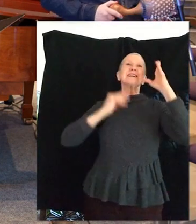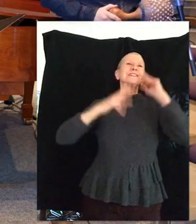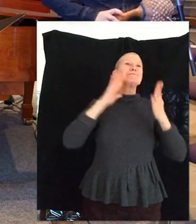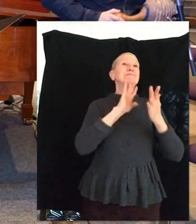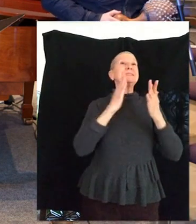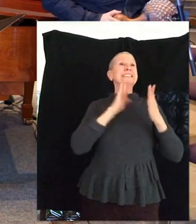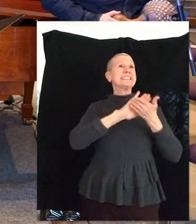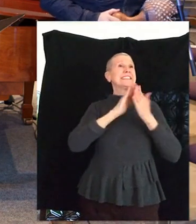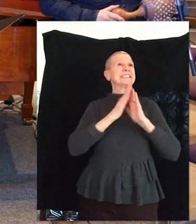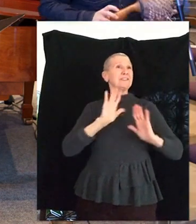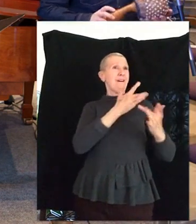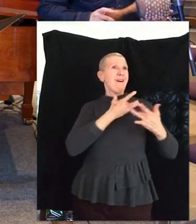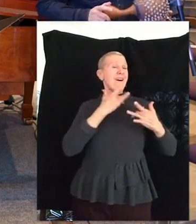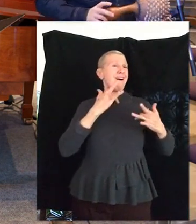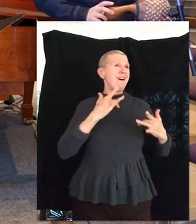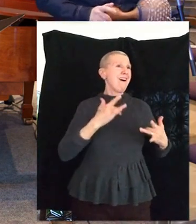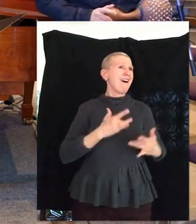heart. May peace be in your